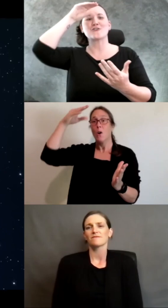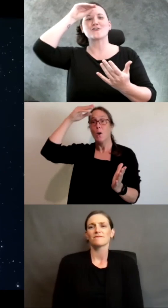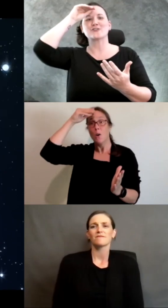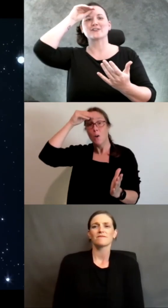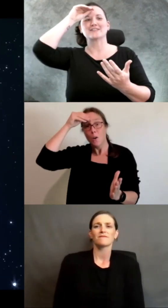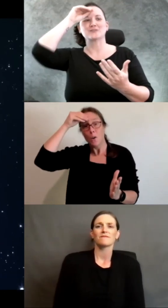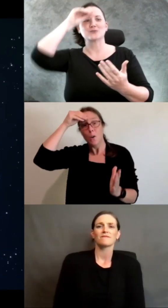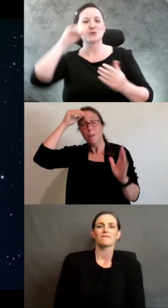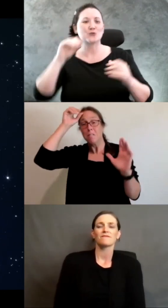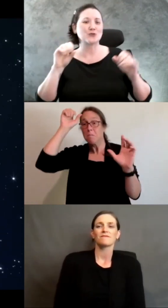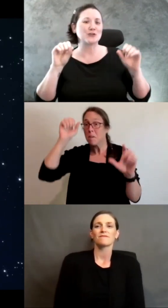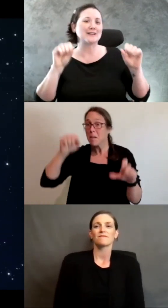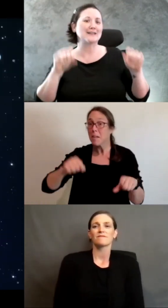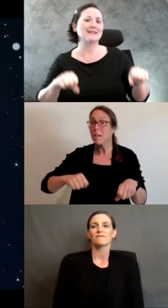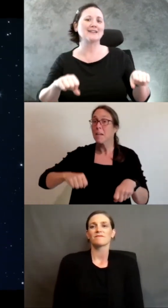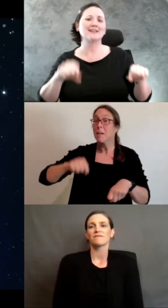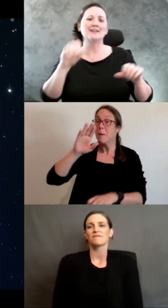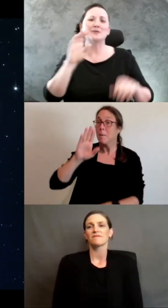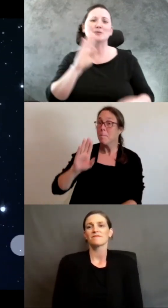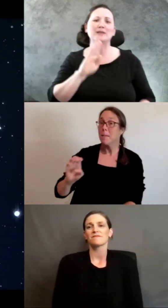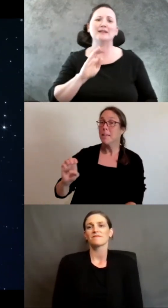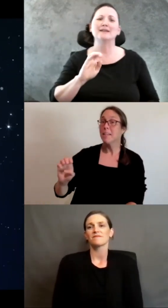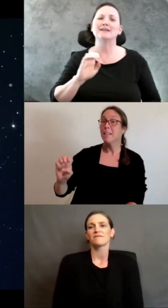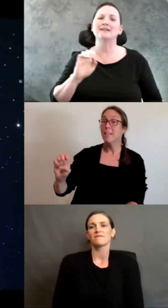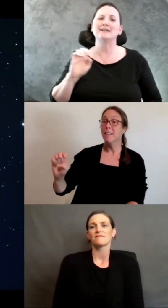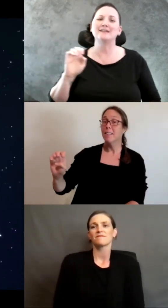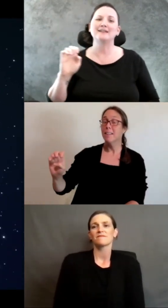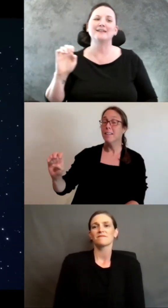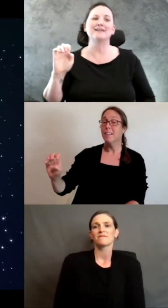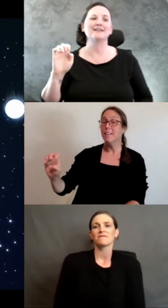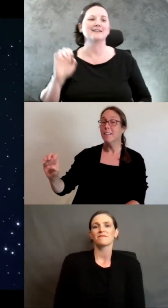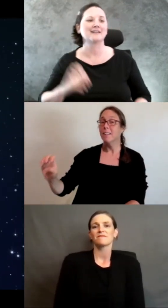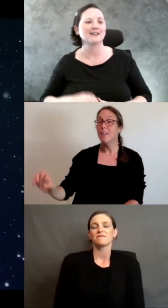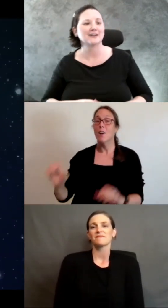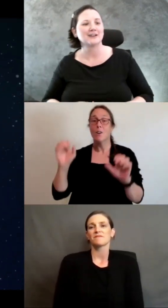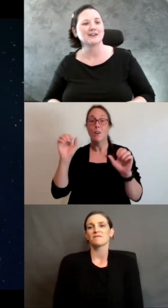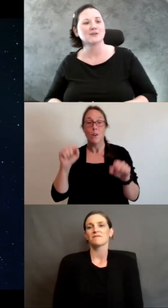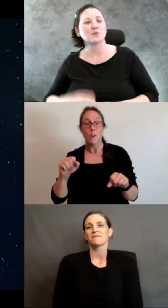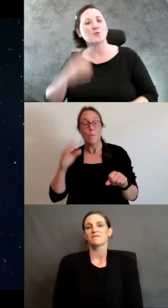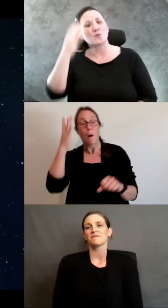learn? Could it be?